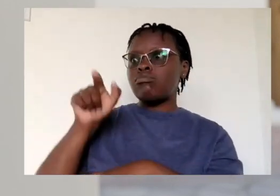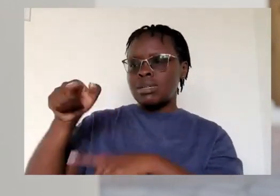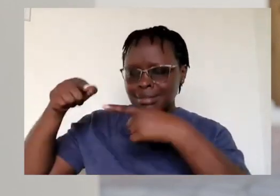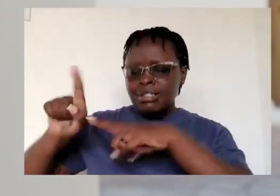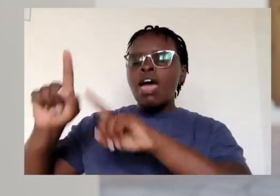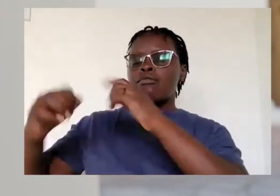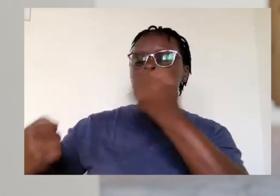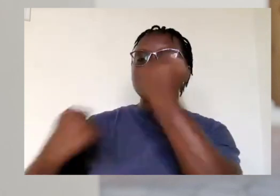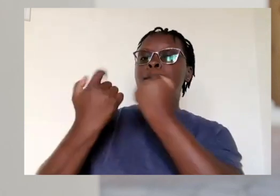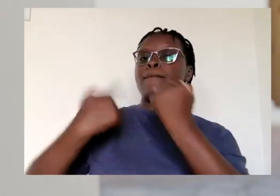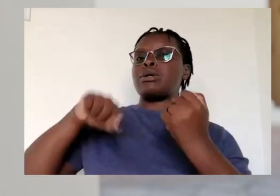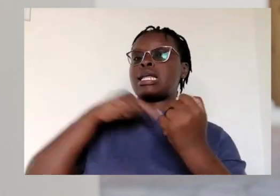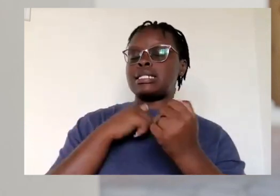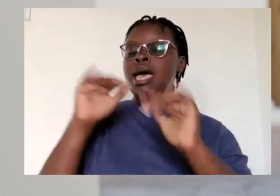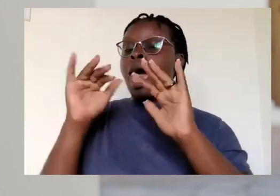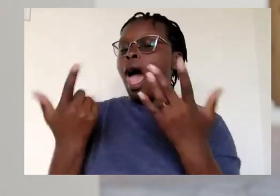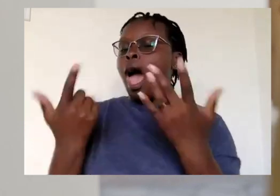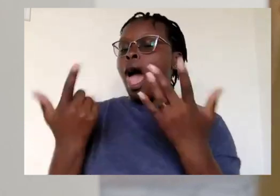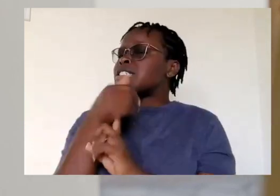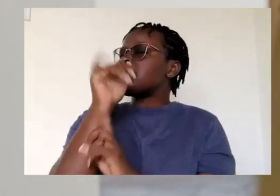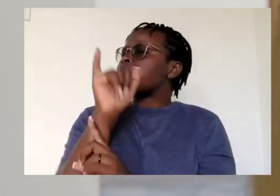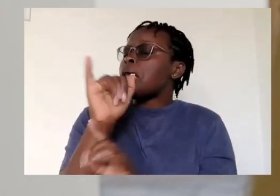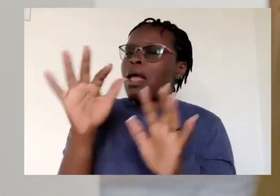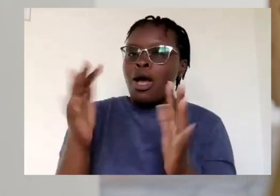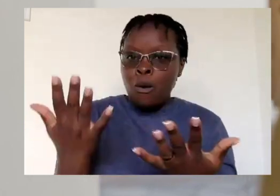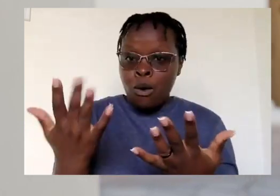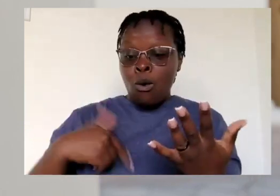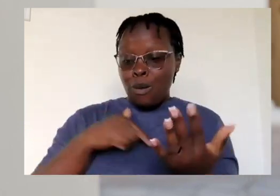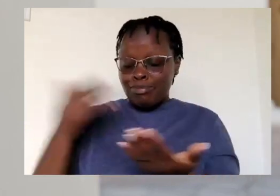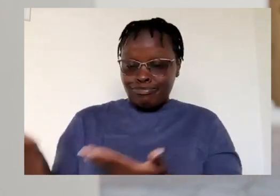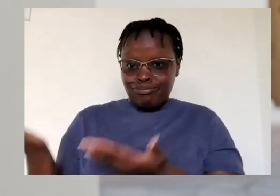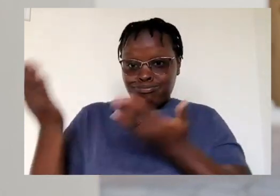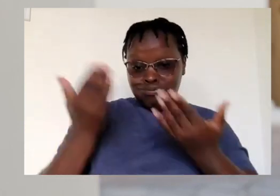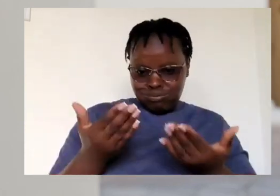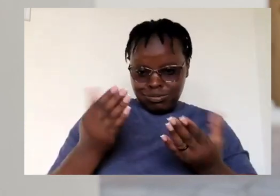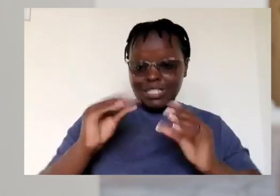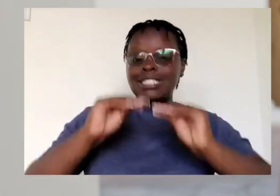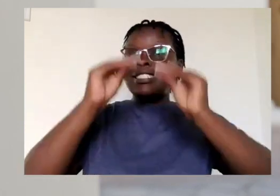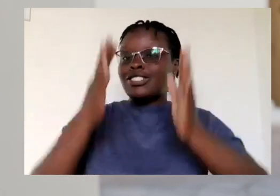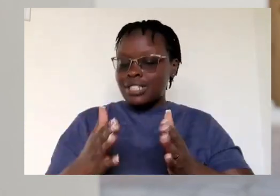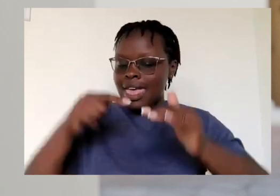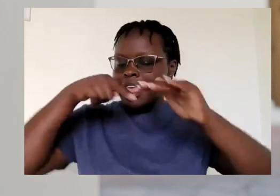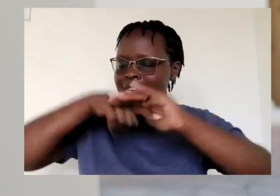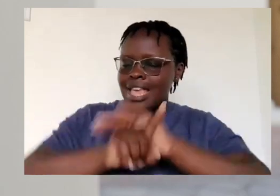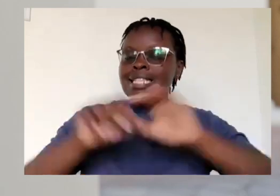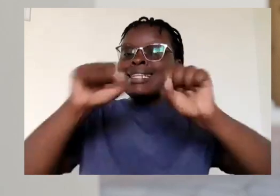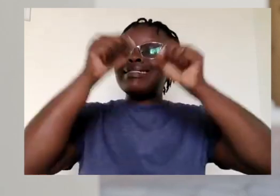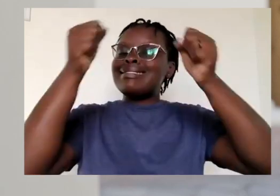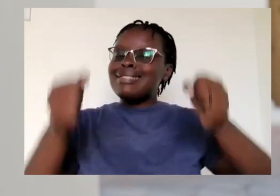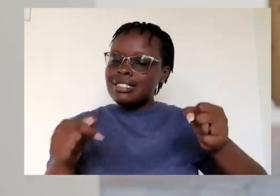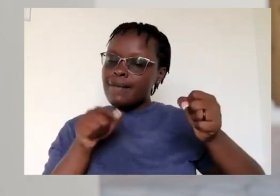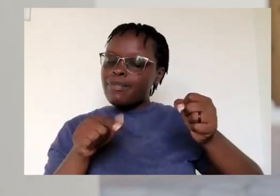through surveys that they have in our app. So how we are doing this is that we are bringing the teacher to the